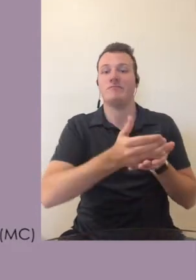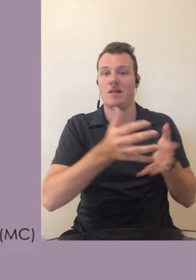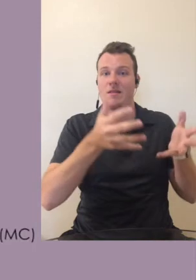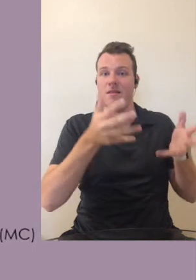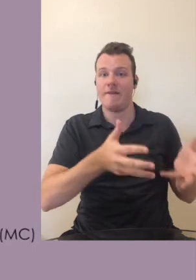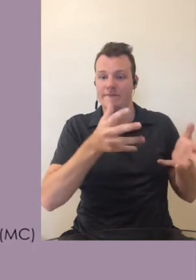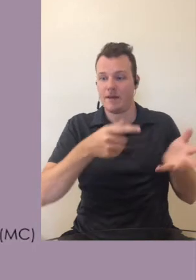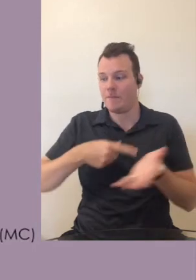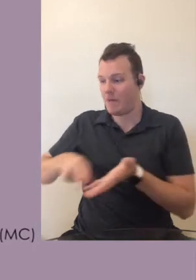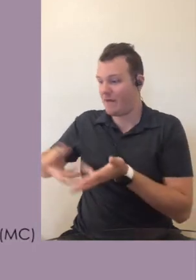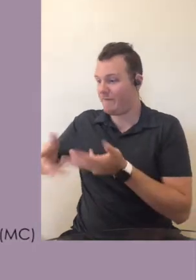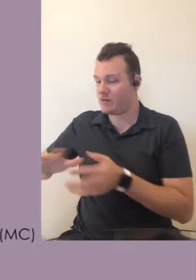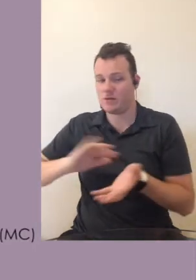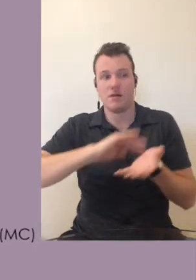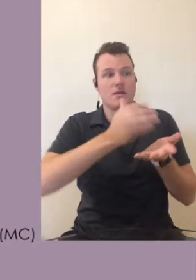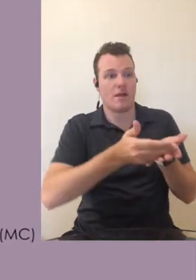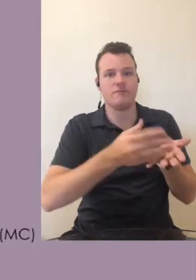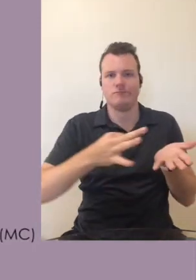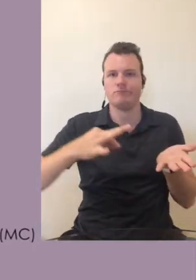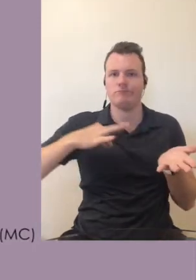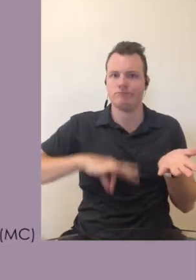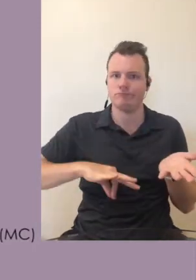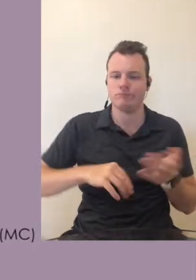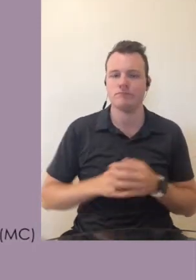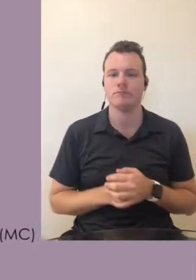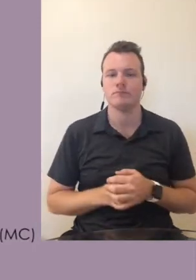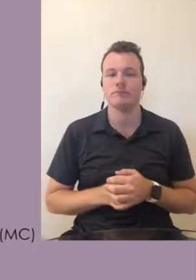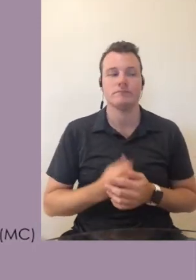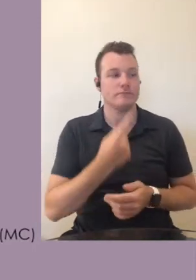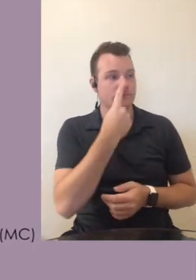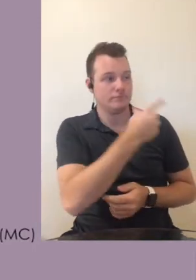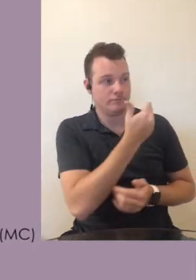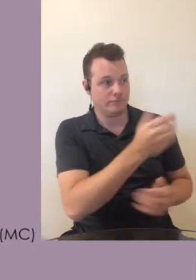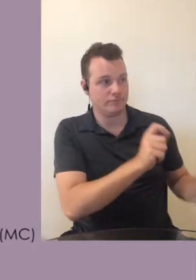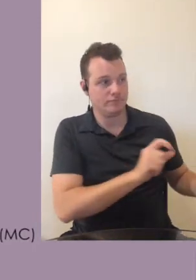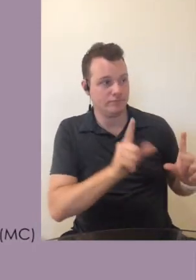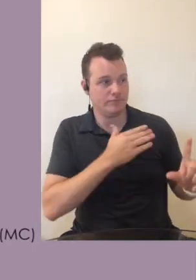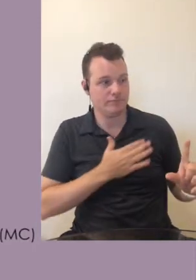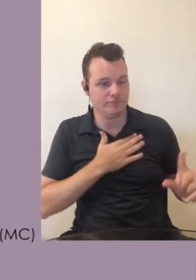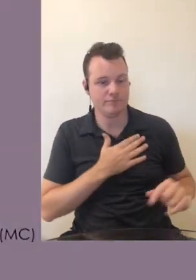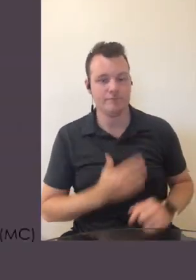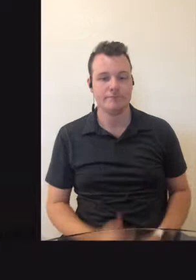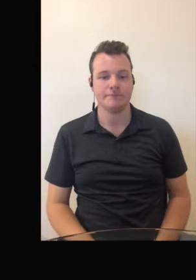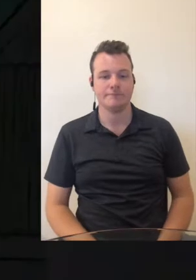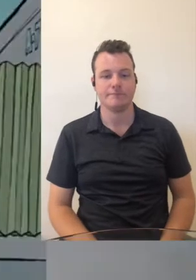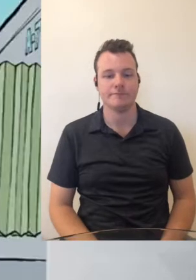Okay? So, Stephanie, if you'll advance the next slide, please.